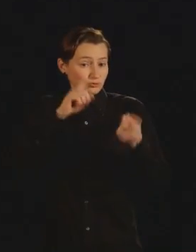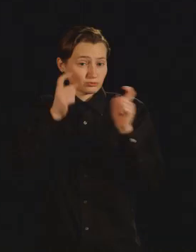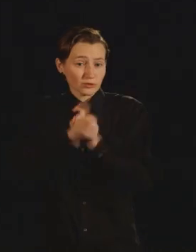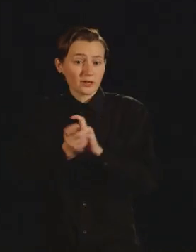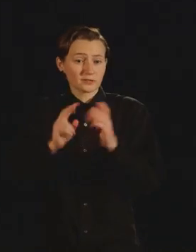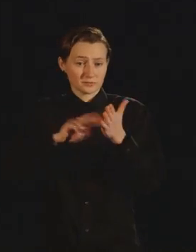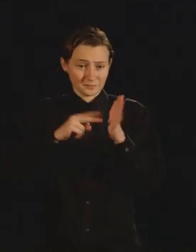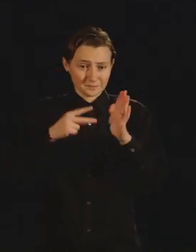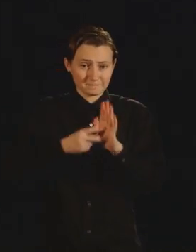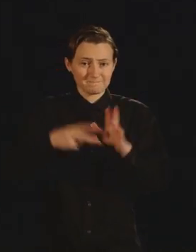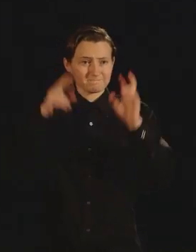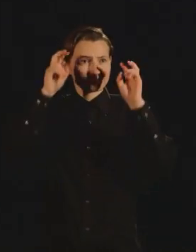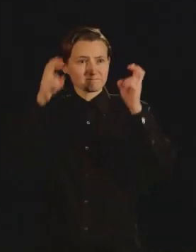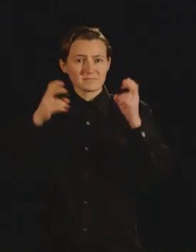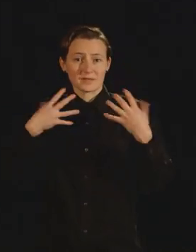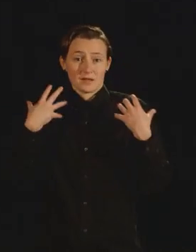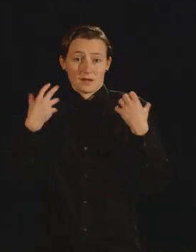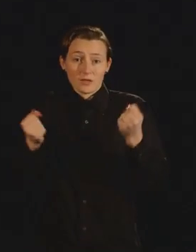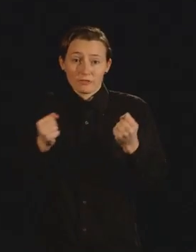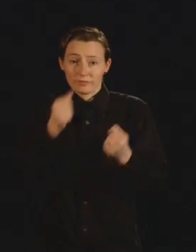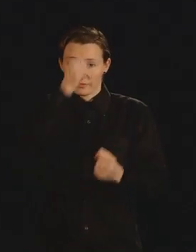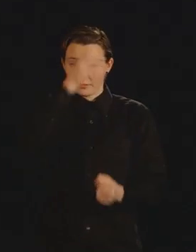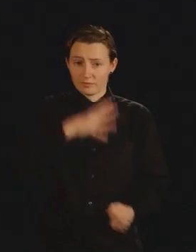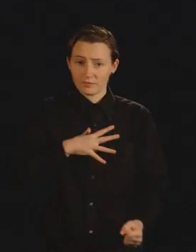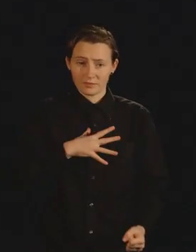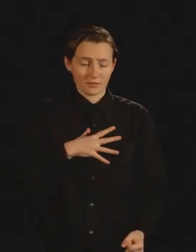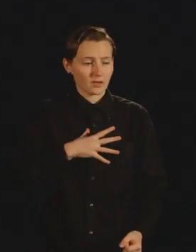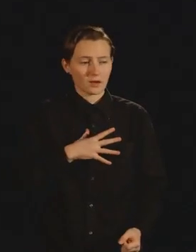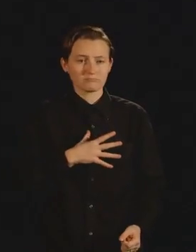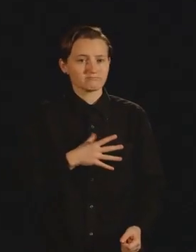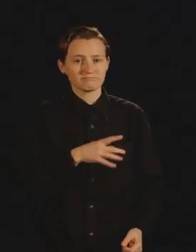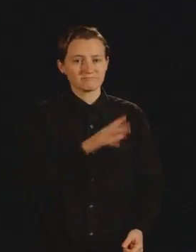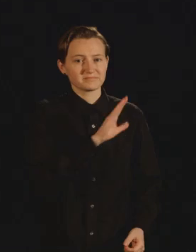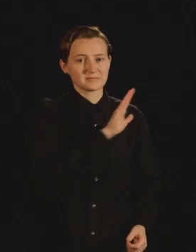healthy manhood tomorrow is for men to do, not women.